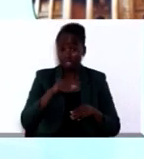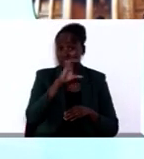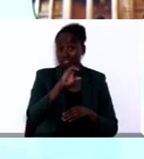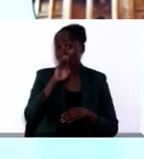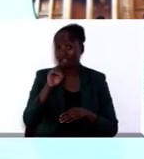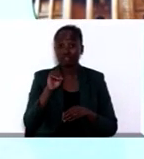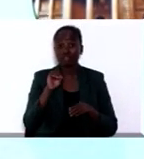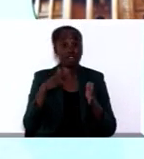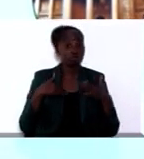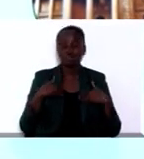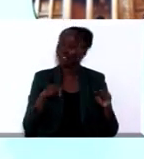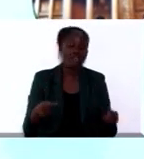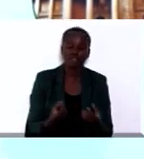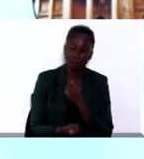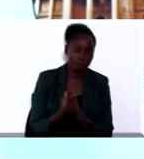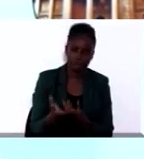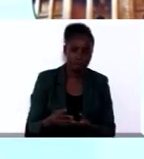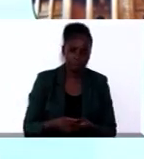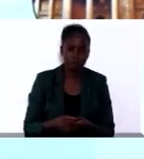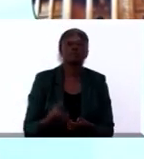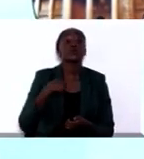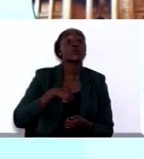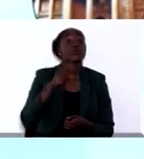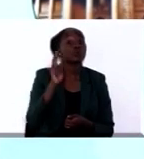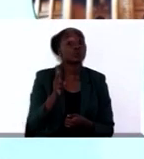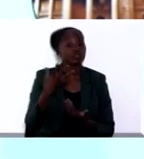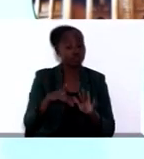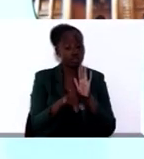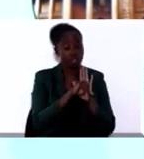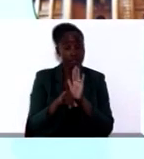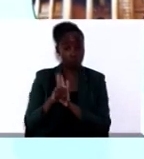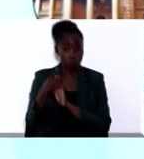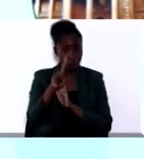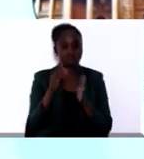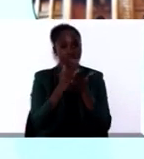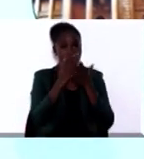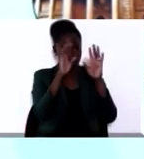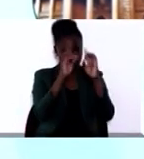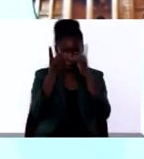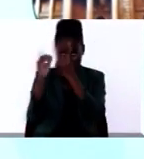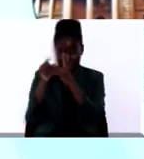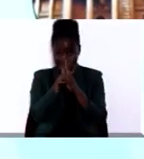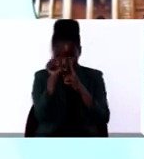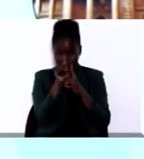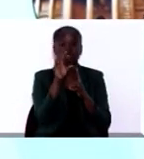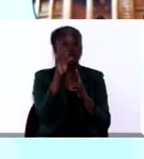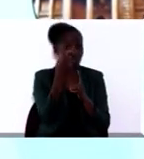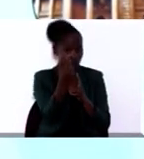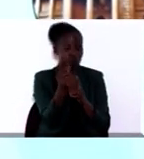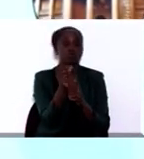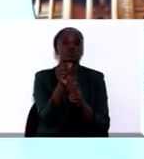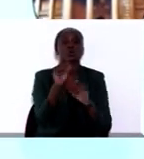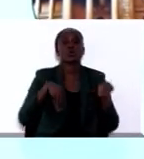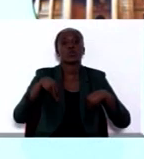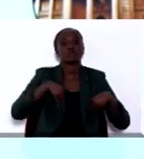not happen. We have also identified departments that are prone for corruption and